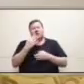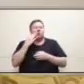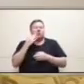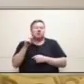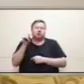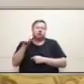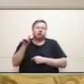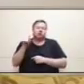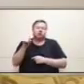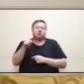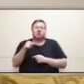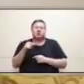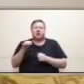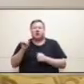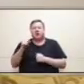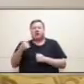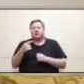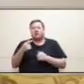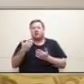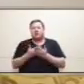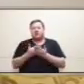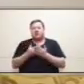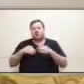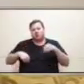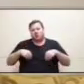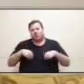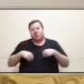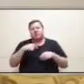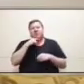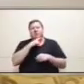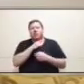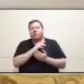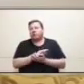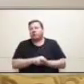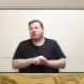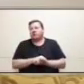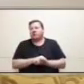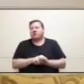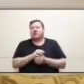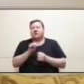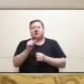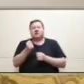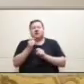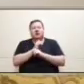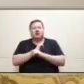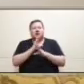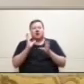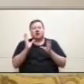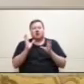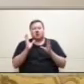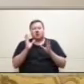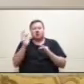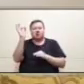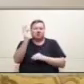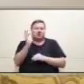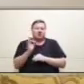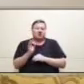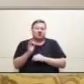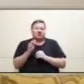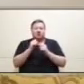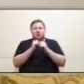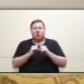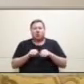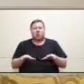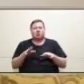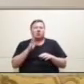of potential corruption or fraud? Then I want to get clarity in terms of the percentage of losses